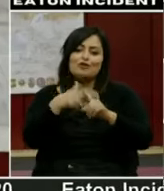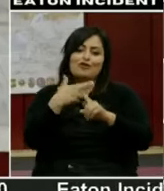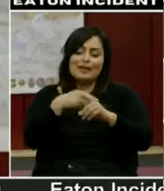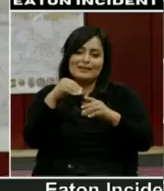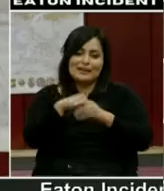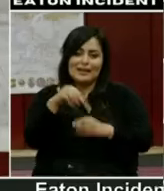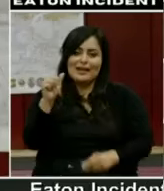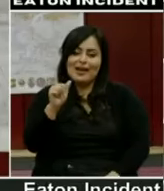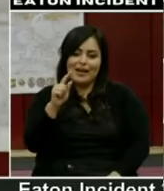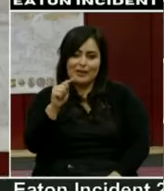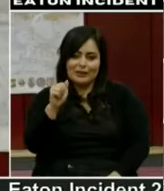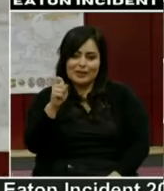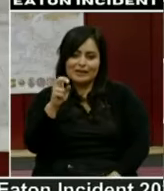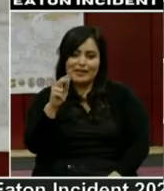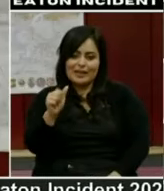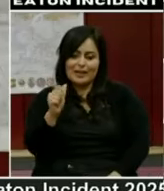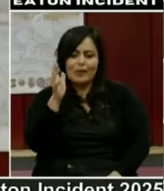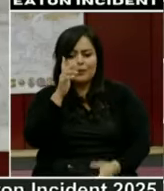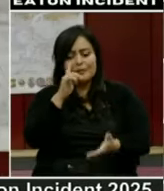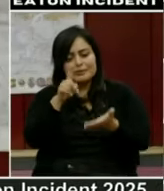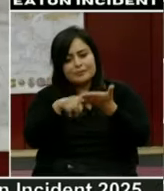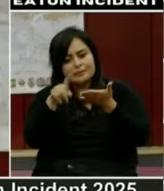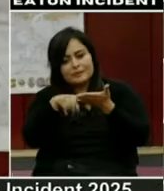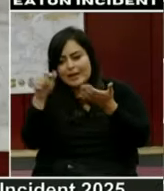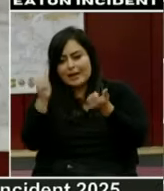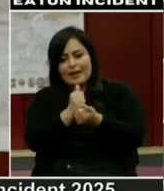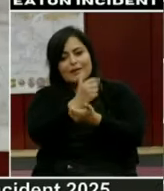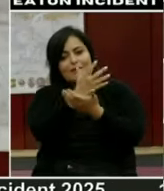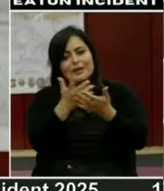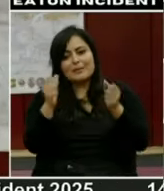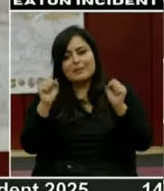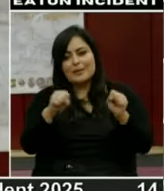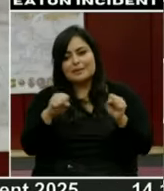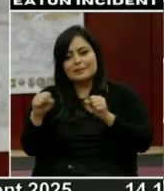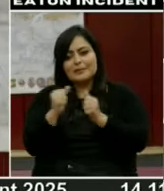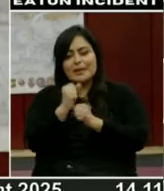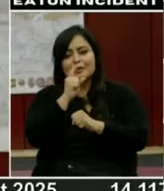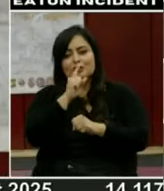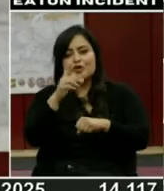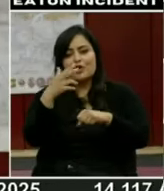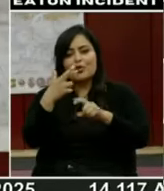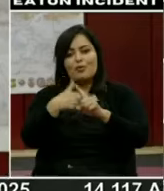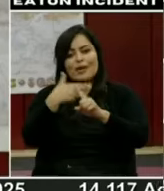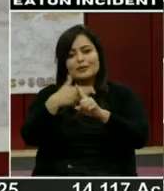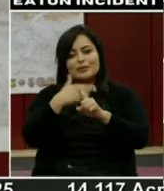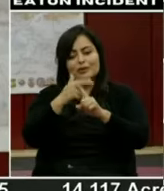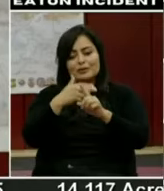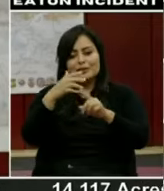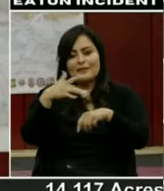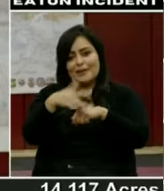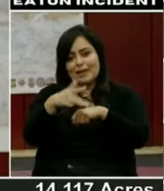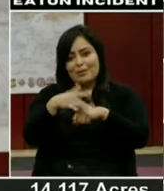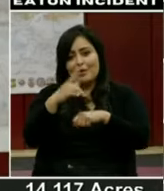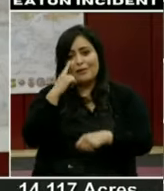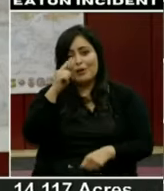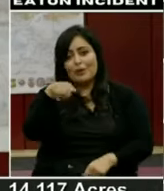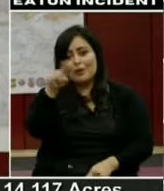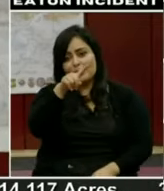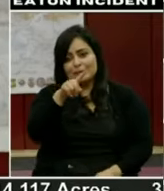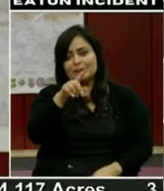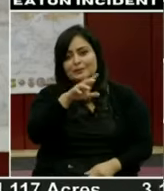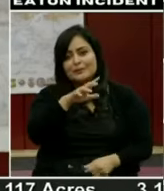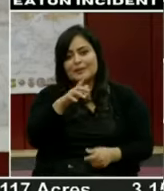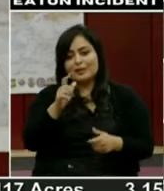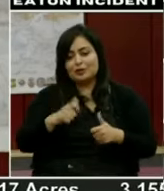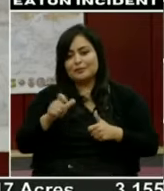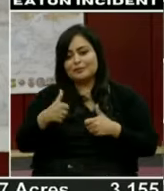look at everything we can to make sure that rentals are available to the people that belong there, and that's the people from Altadena.